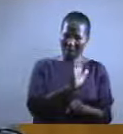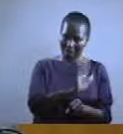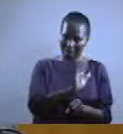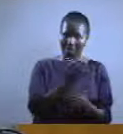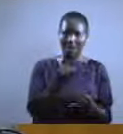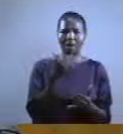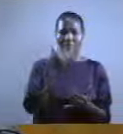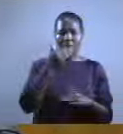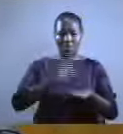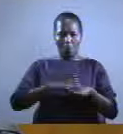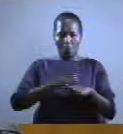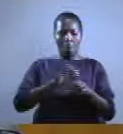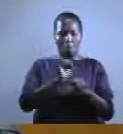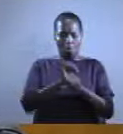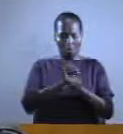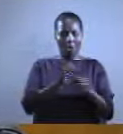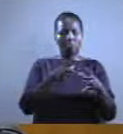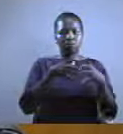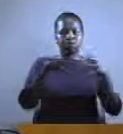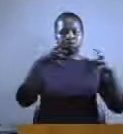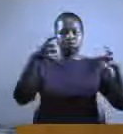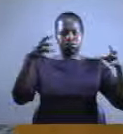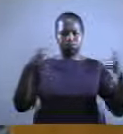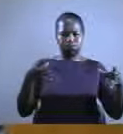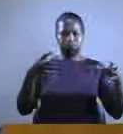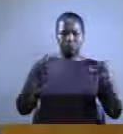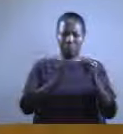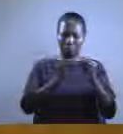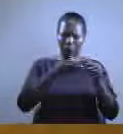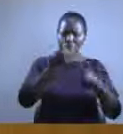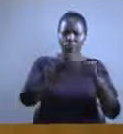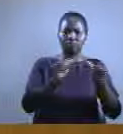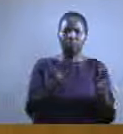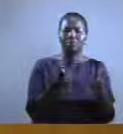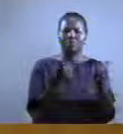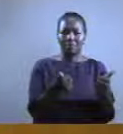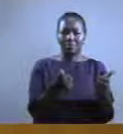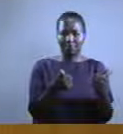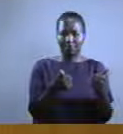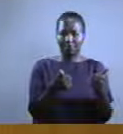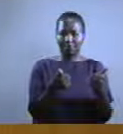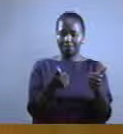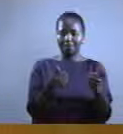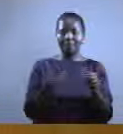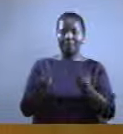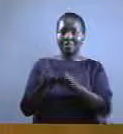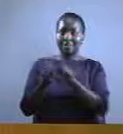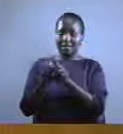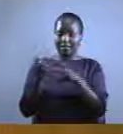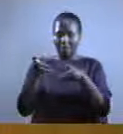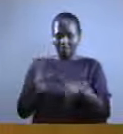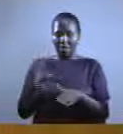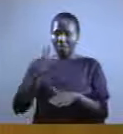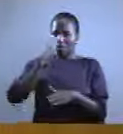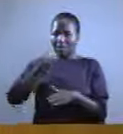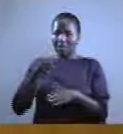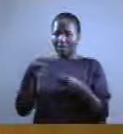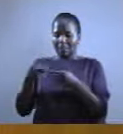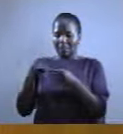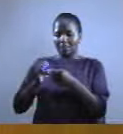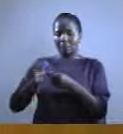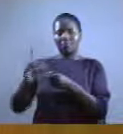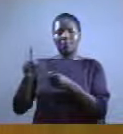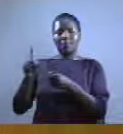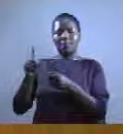result in higher labor intensivity of production. This is also the reason for extending the incentive to special